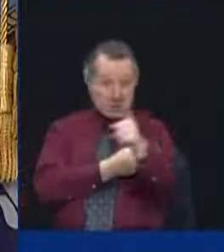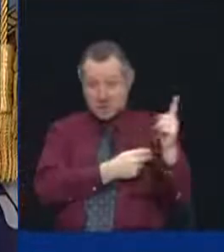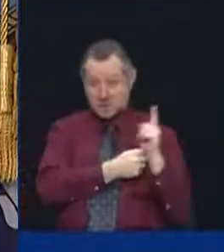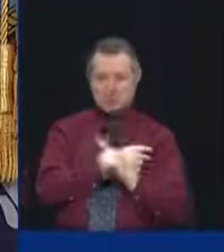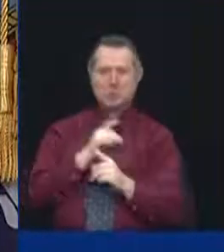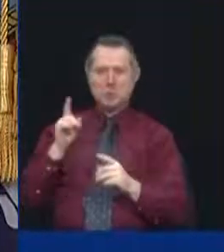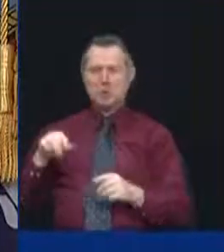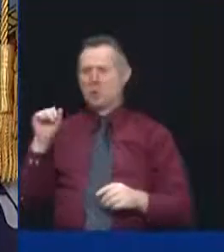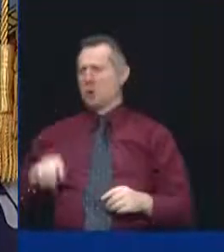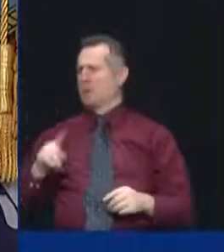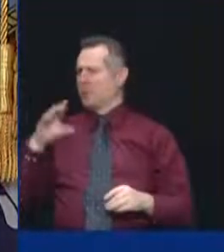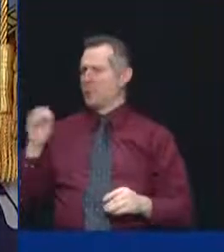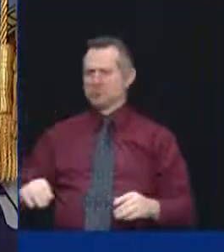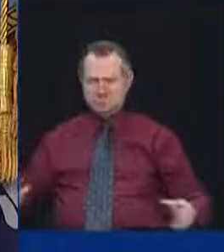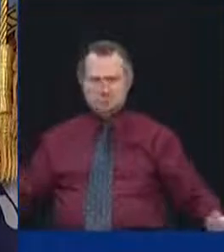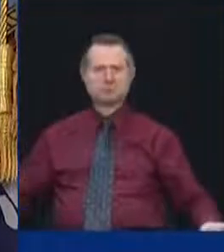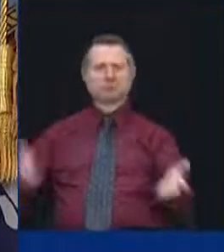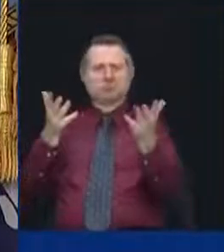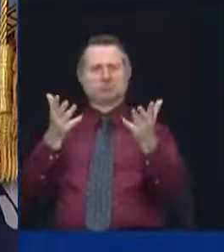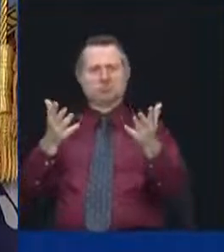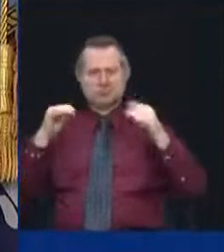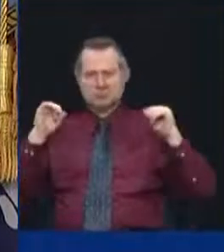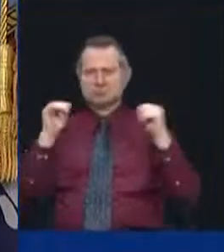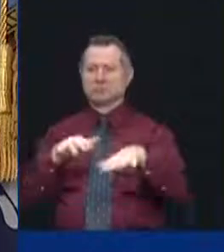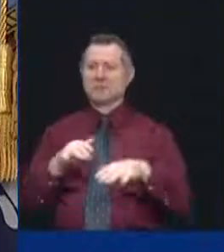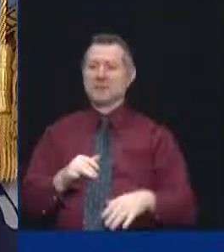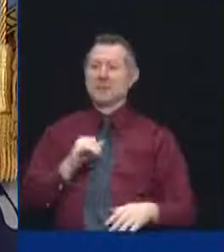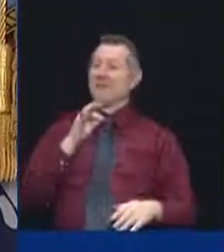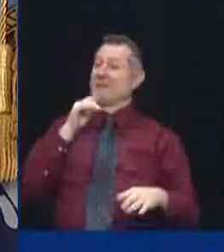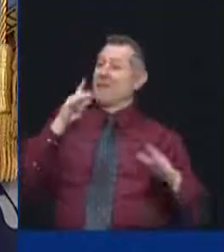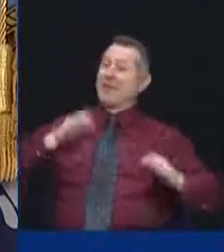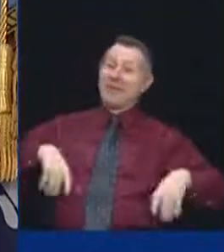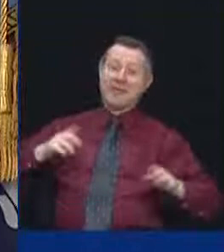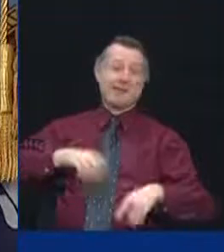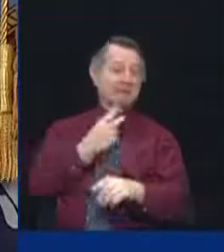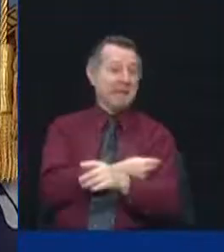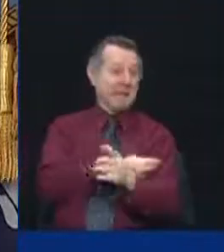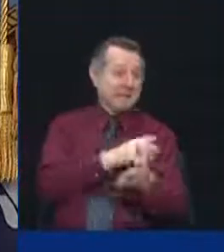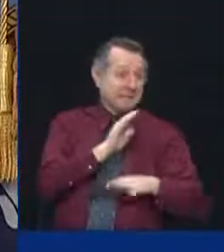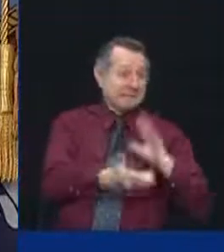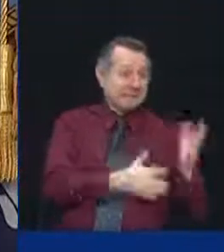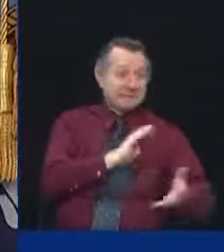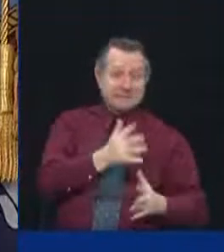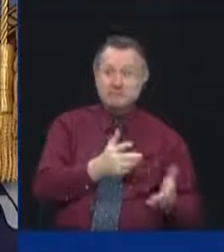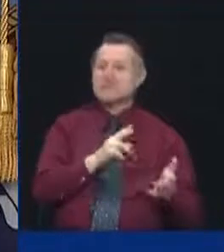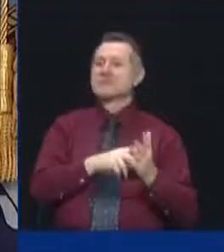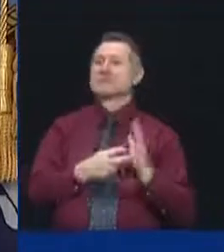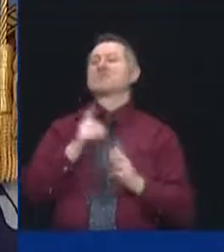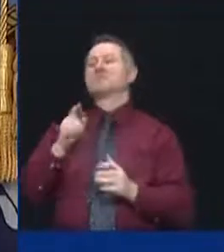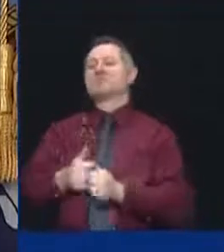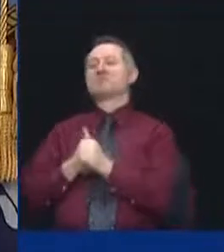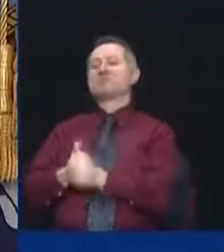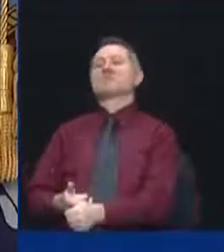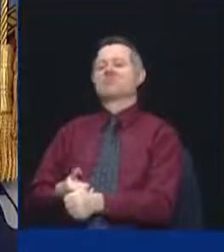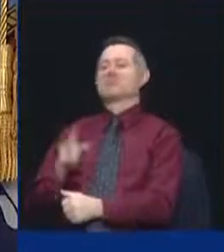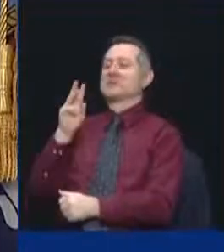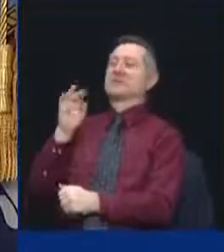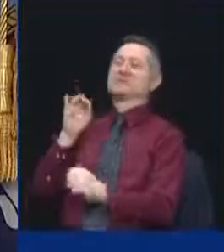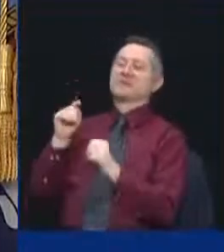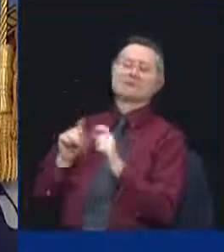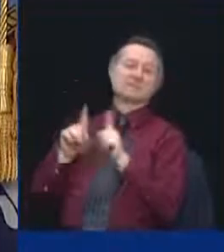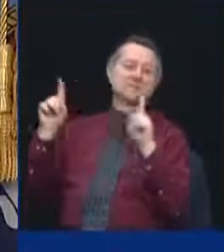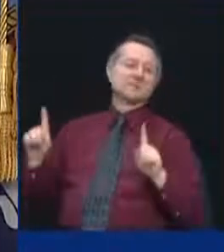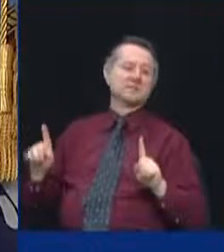Vaccinated, it's full capacity. Unvaccinated, it is still the 6-foot social distancing. In other words, our